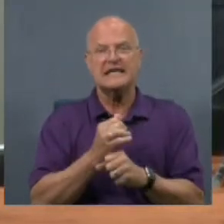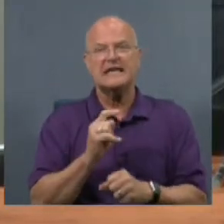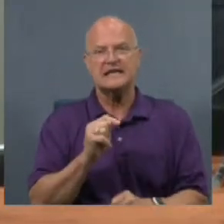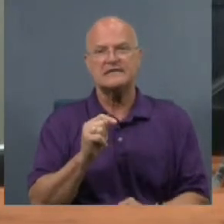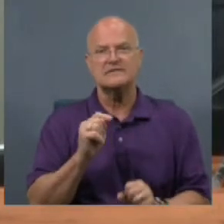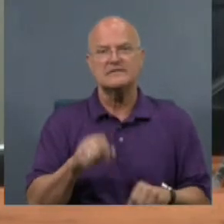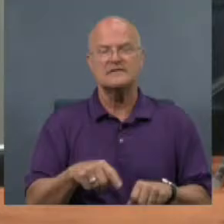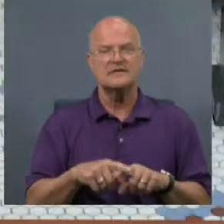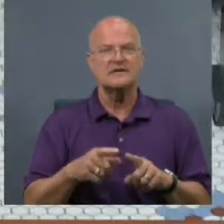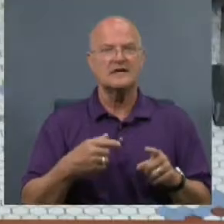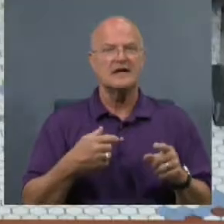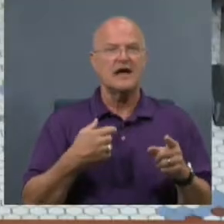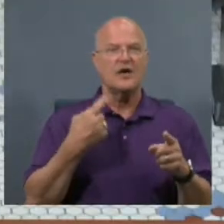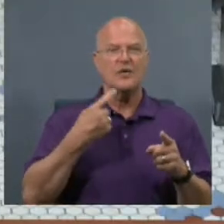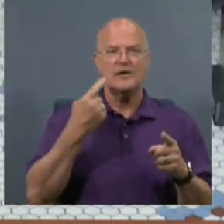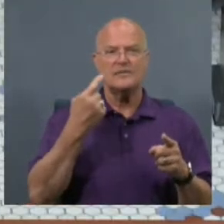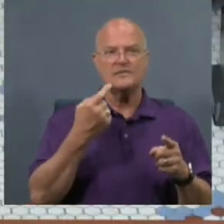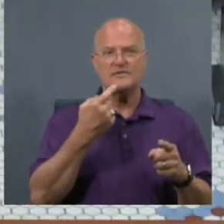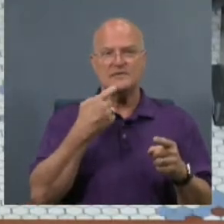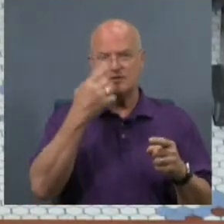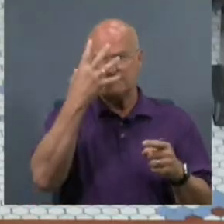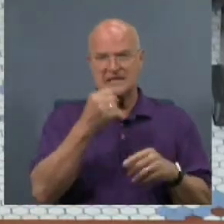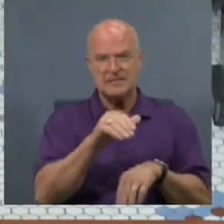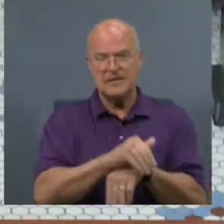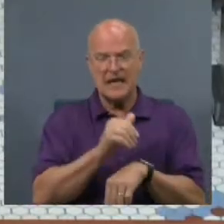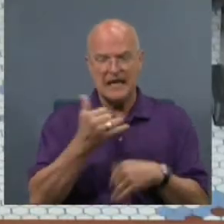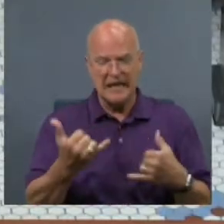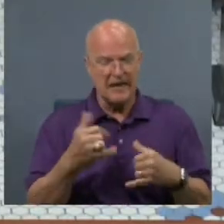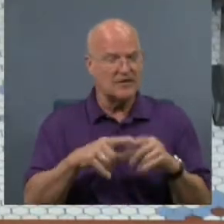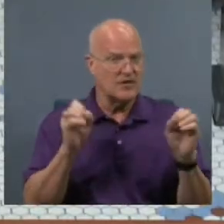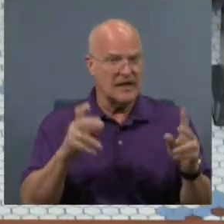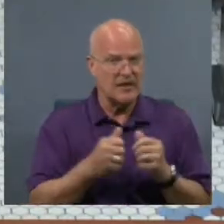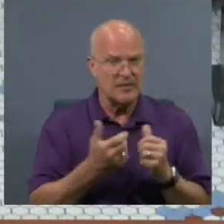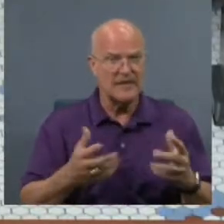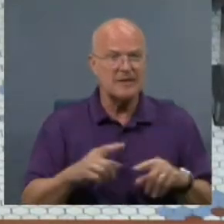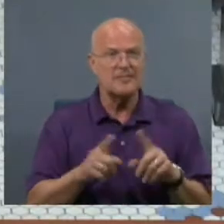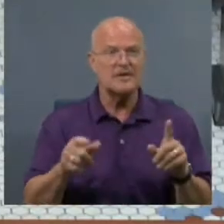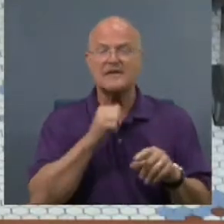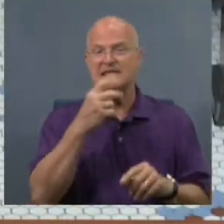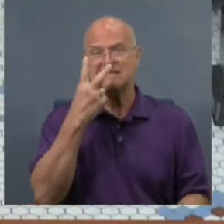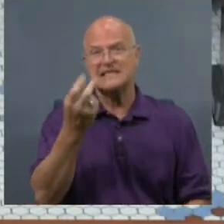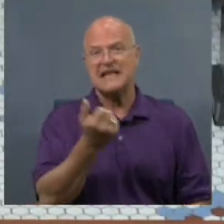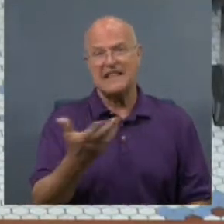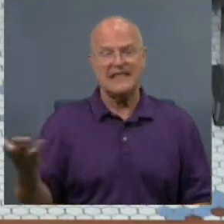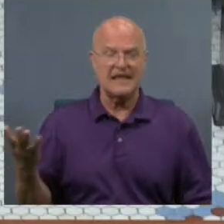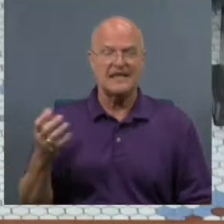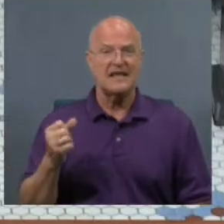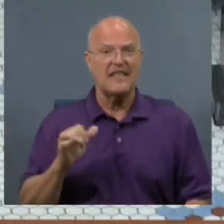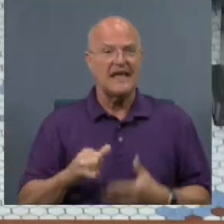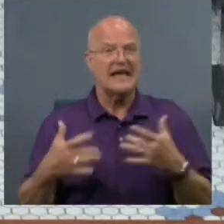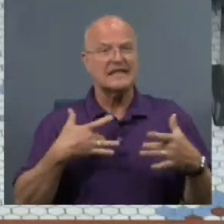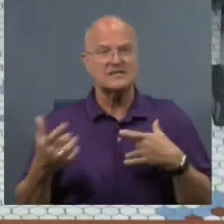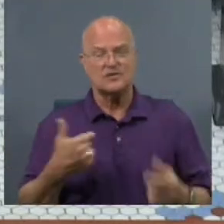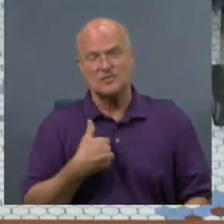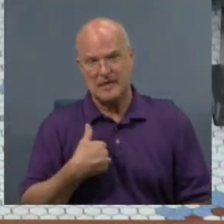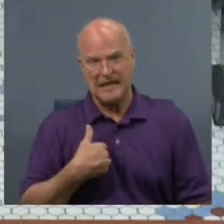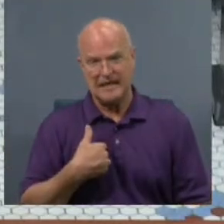made. But I'm just wondering because you can sleep at night now and you're okay with things, but you haven't seen anything. So that concerns